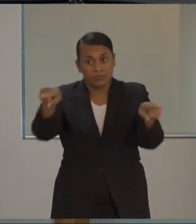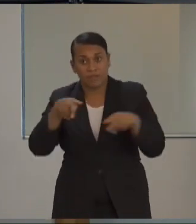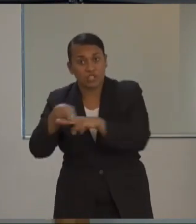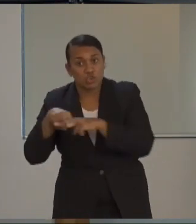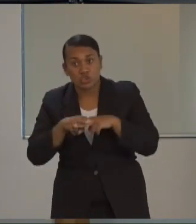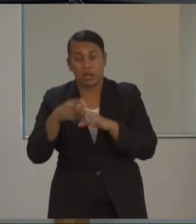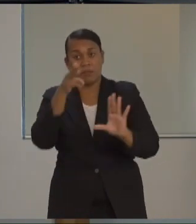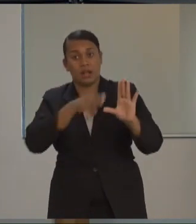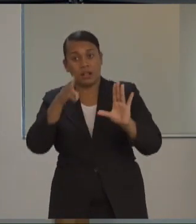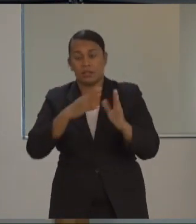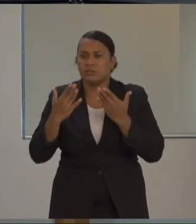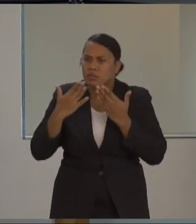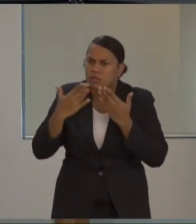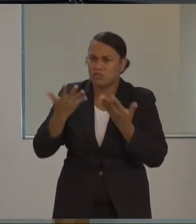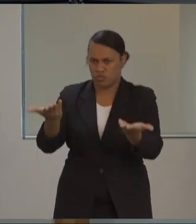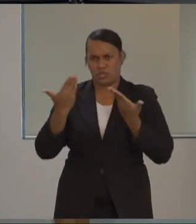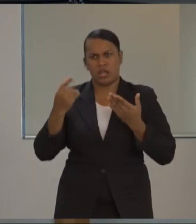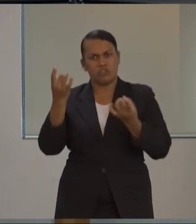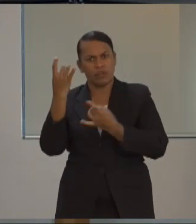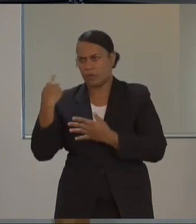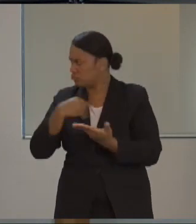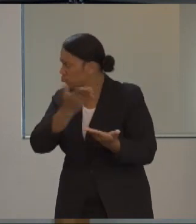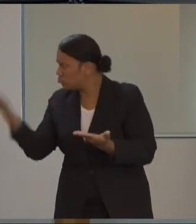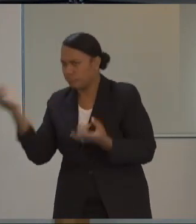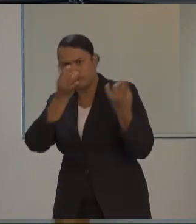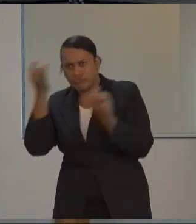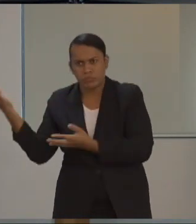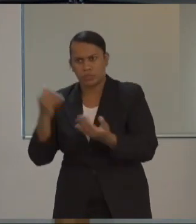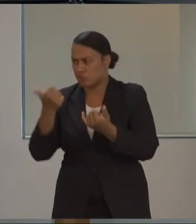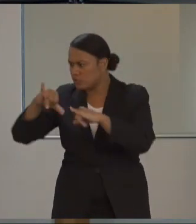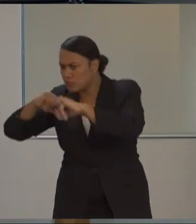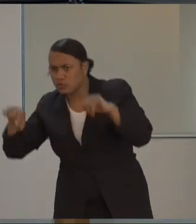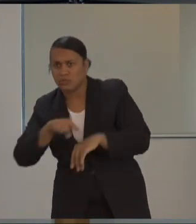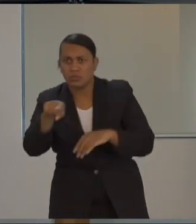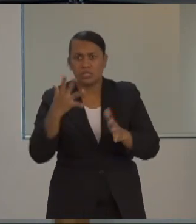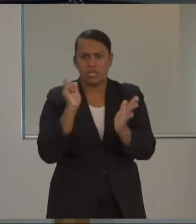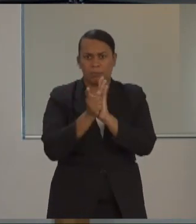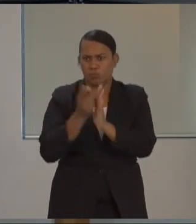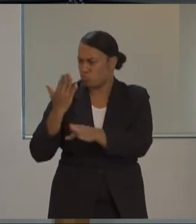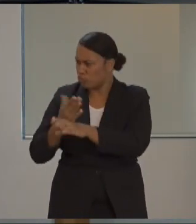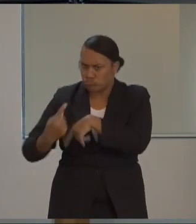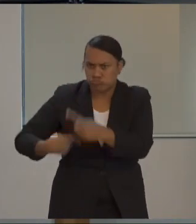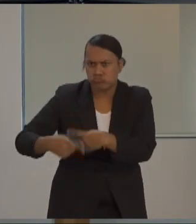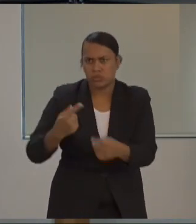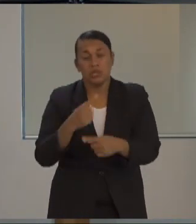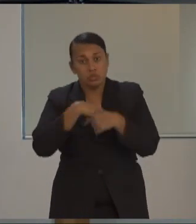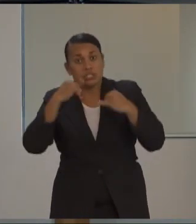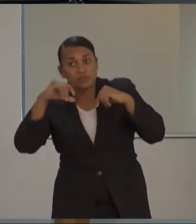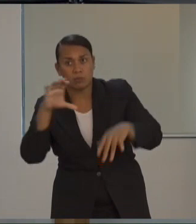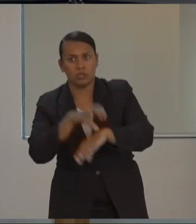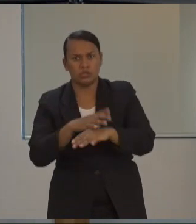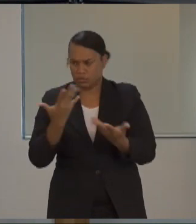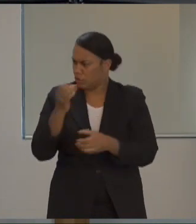highlighting these breaches to us, and we're investigating. We are even investigating our own people that may have done wrong